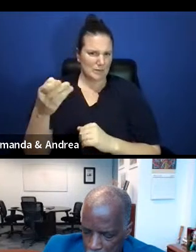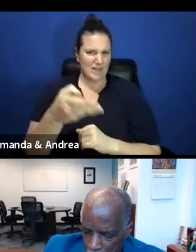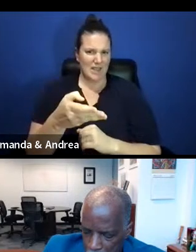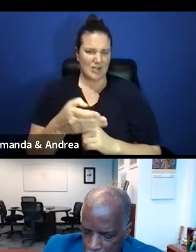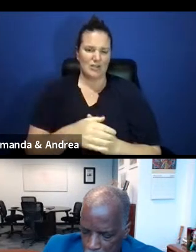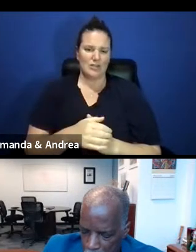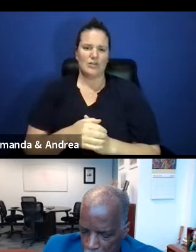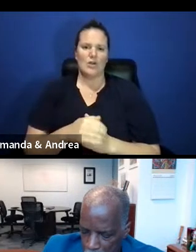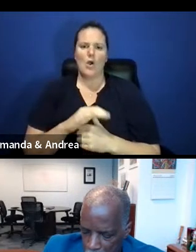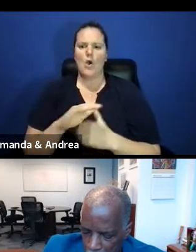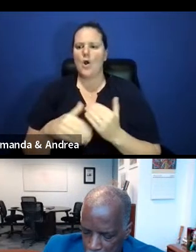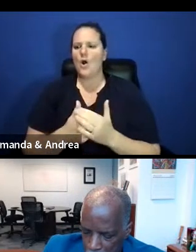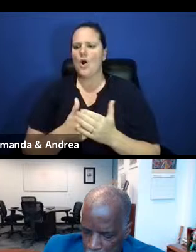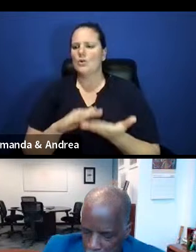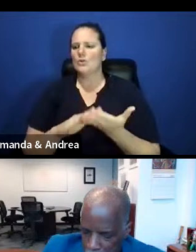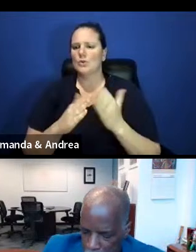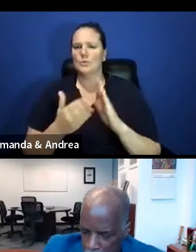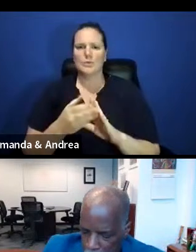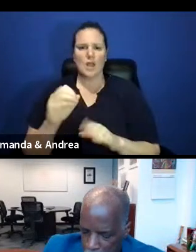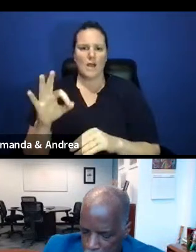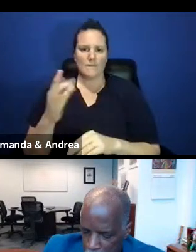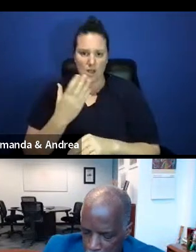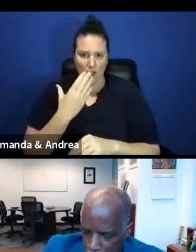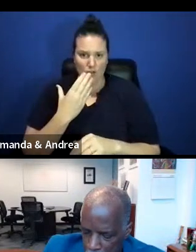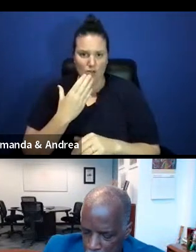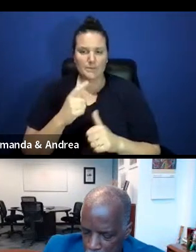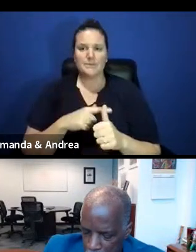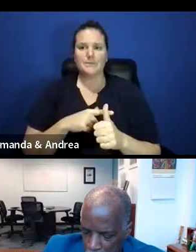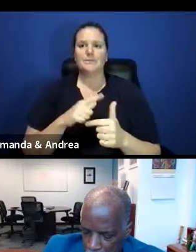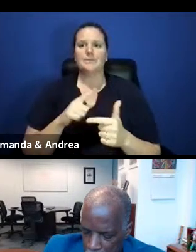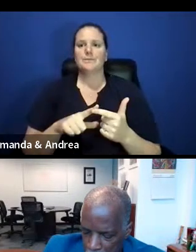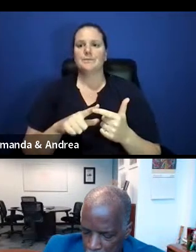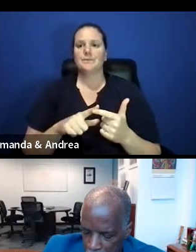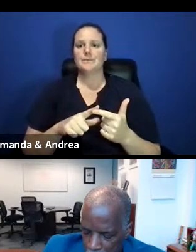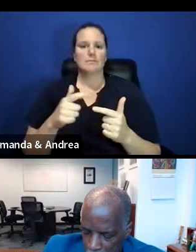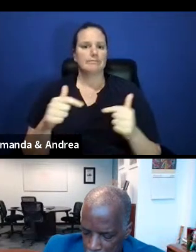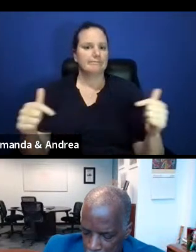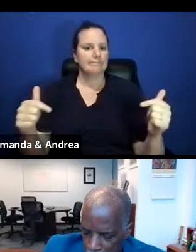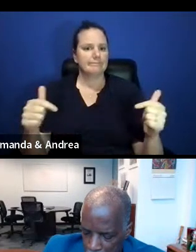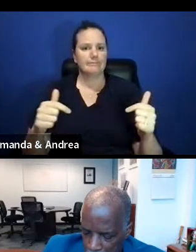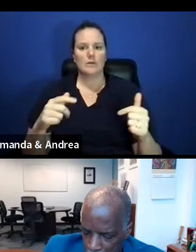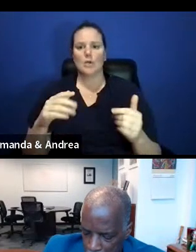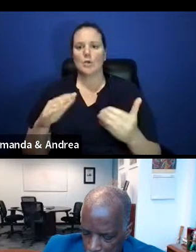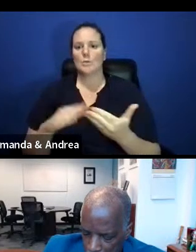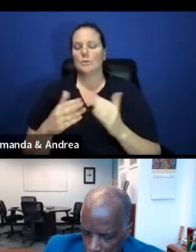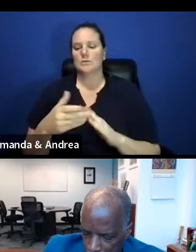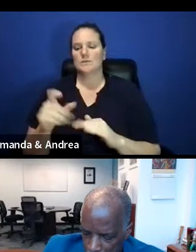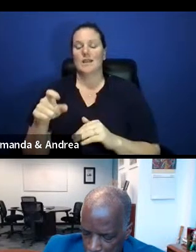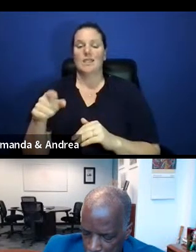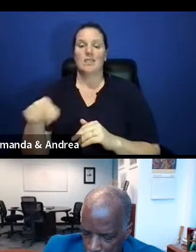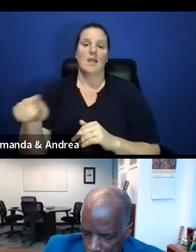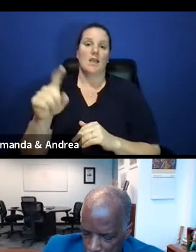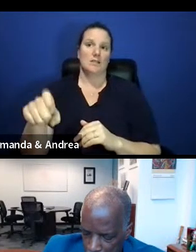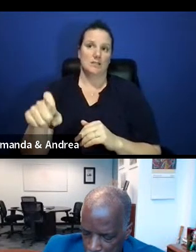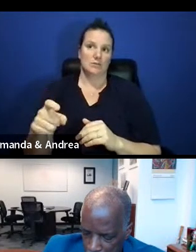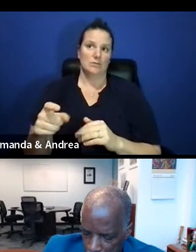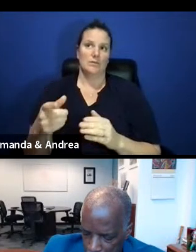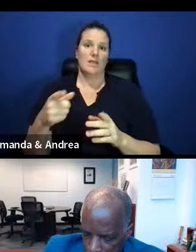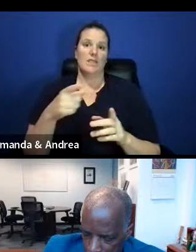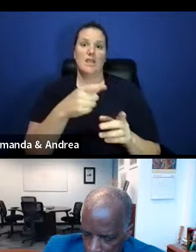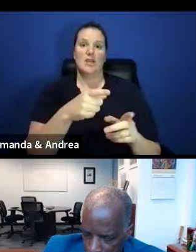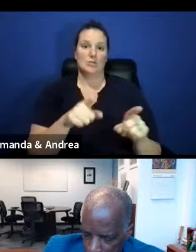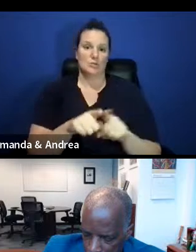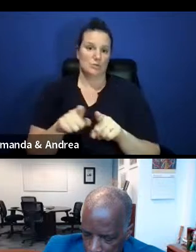all these communities of color and various other communities of need, they need to be there